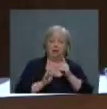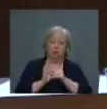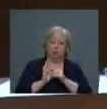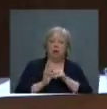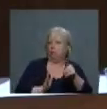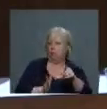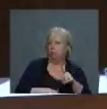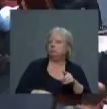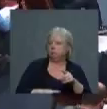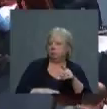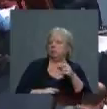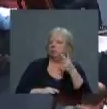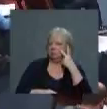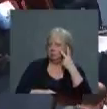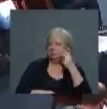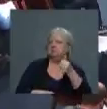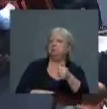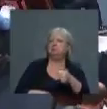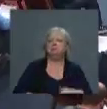out.